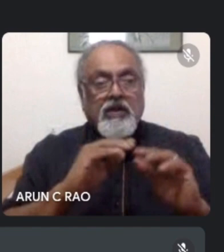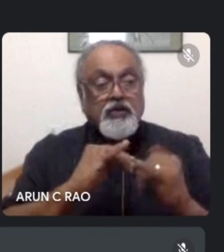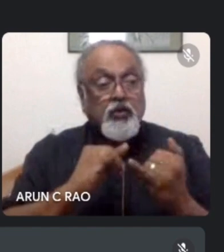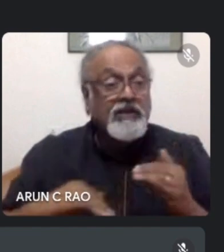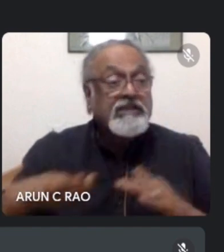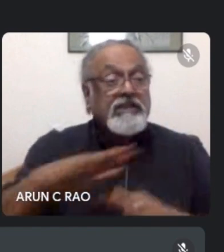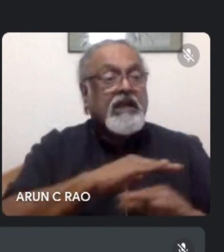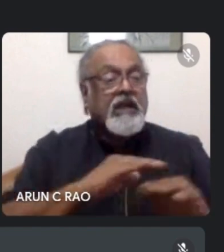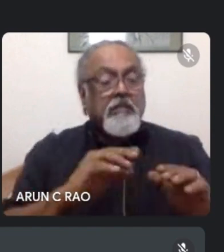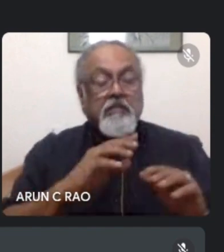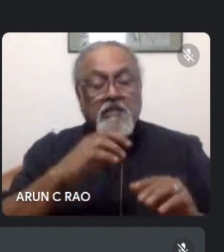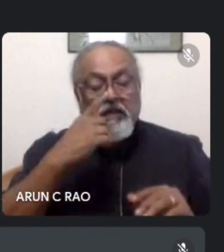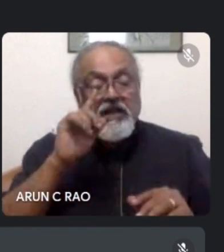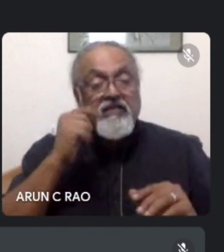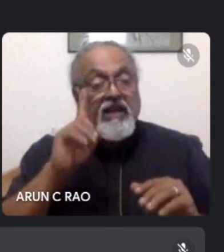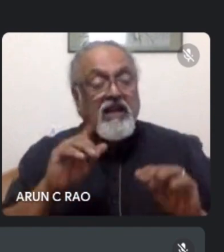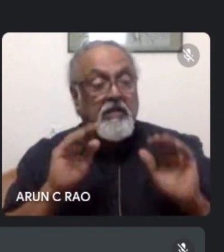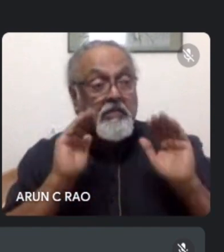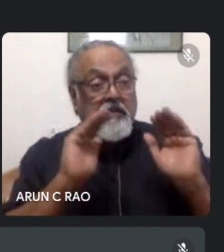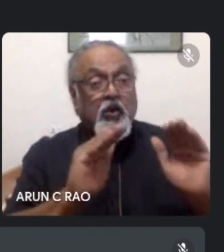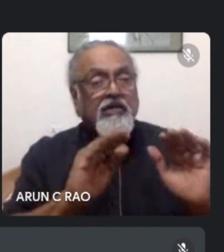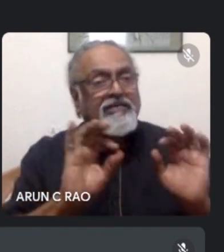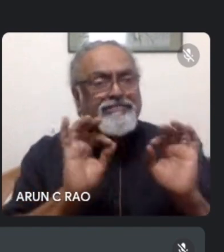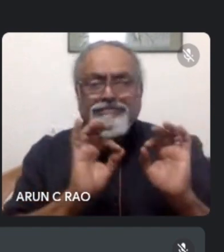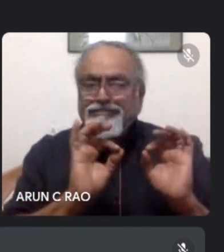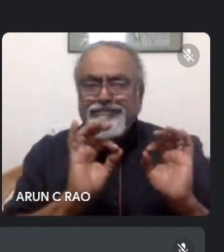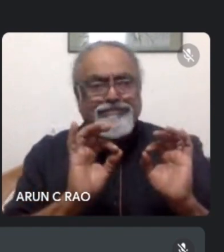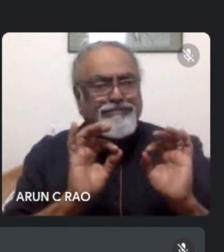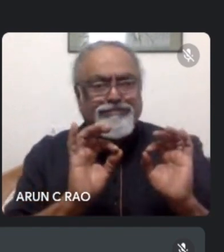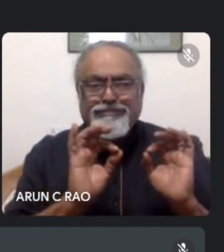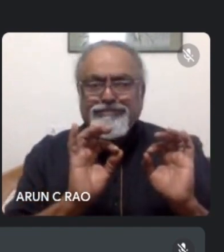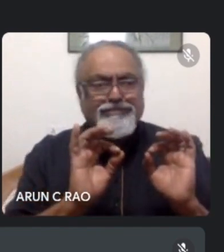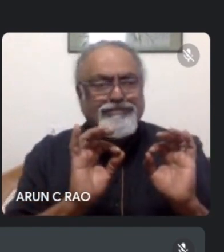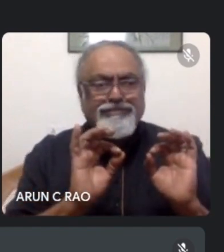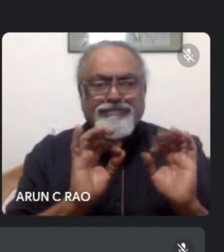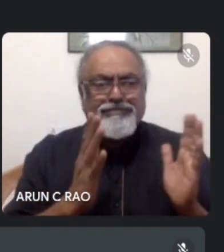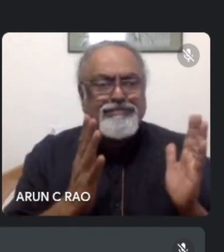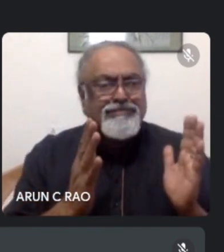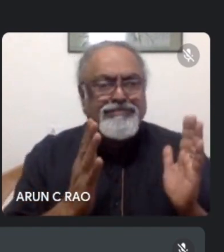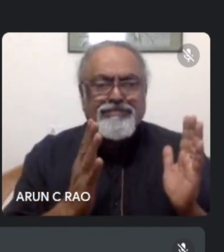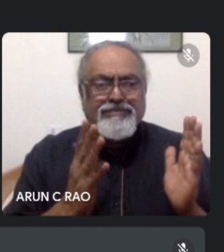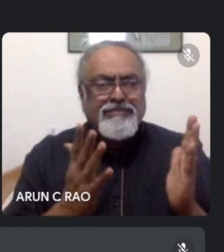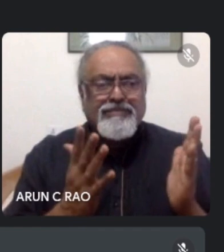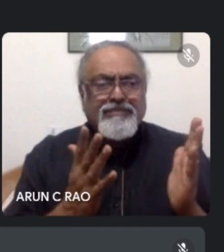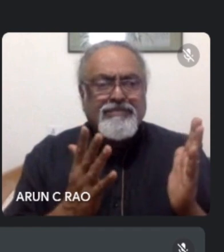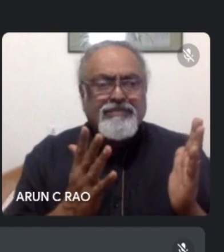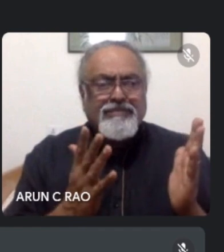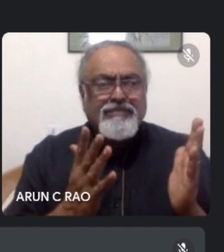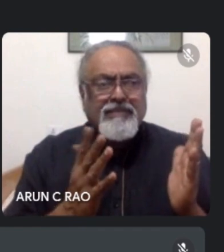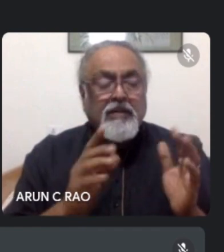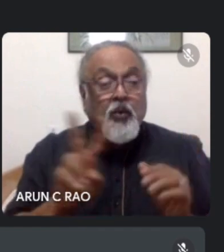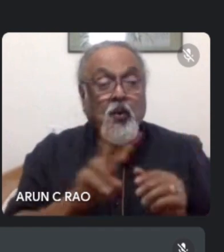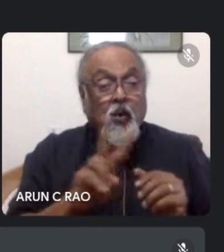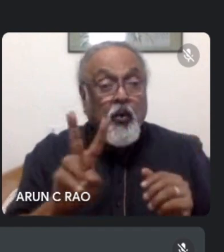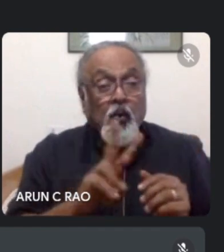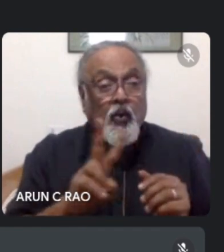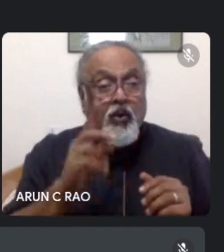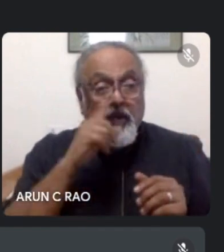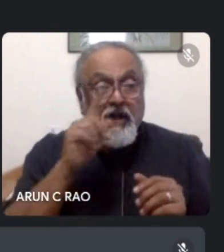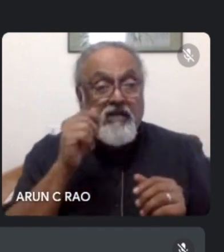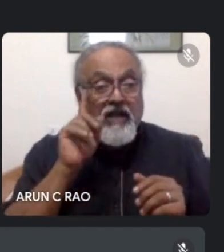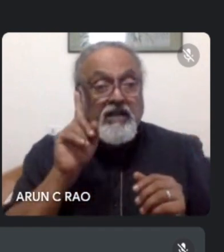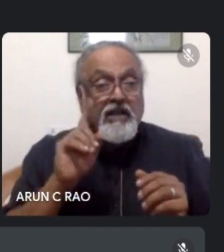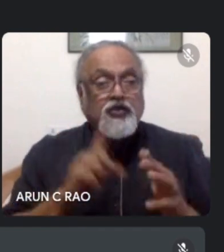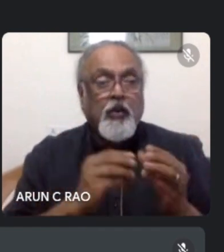to the family, is also not very great. I would like to talk about that as well. Nowadays both the parents go for